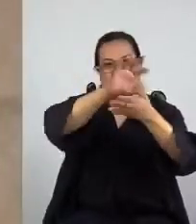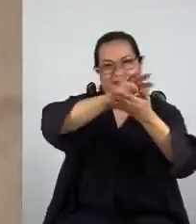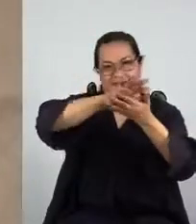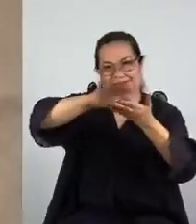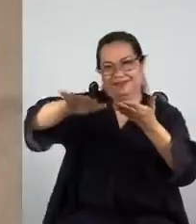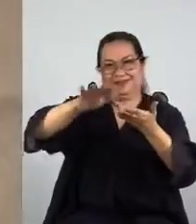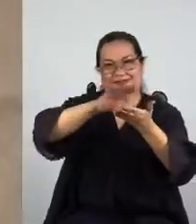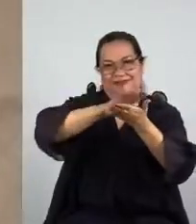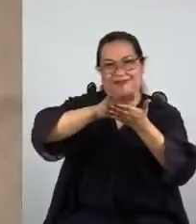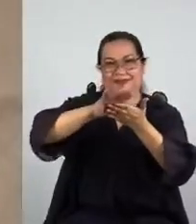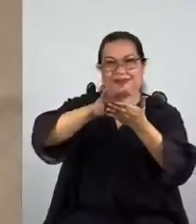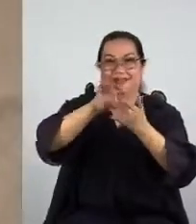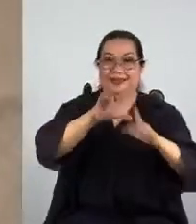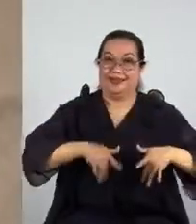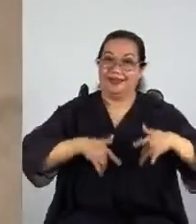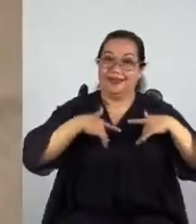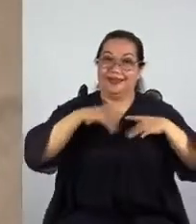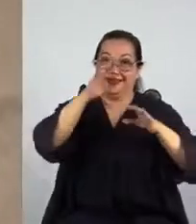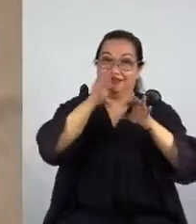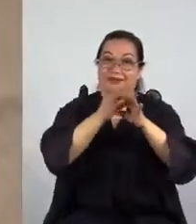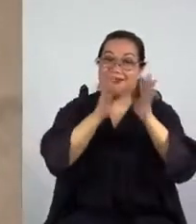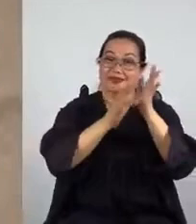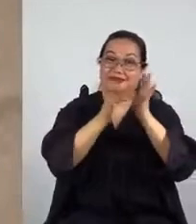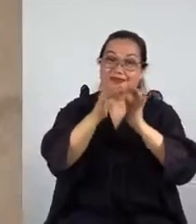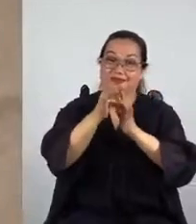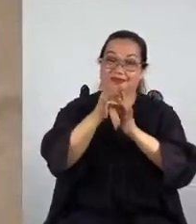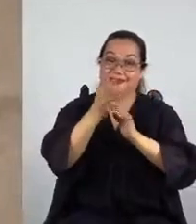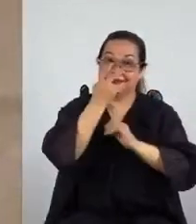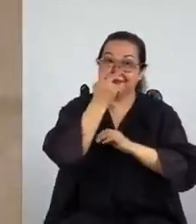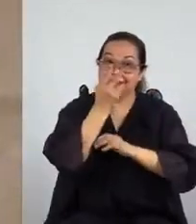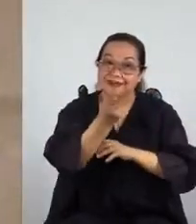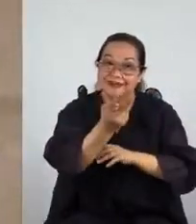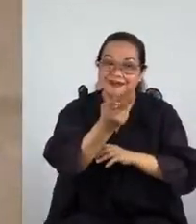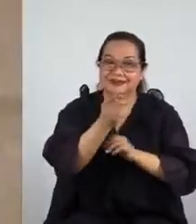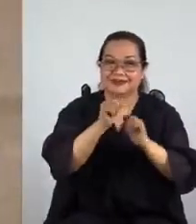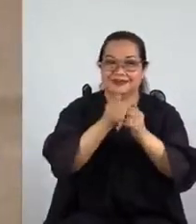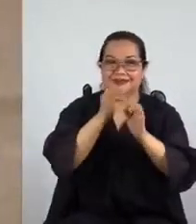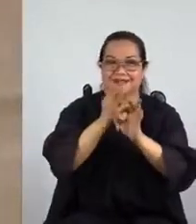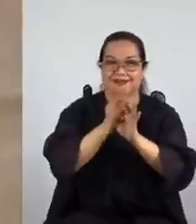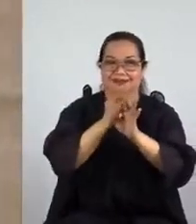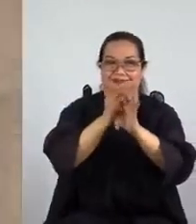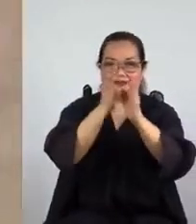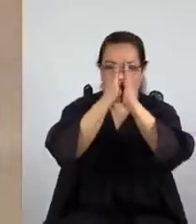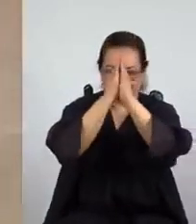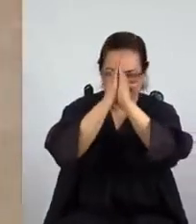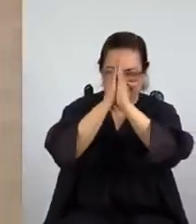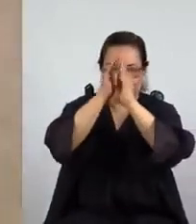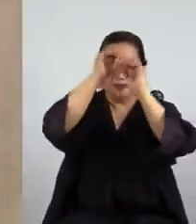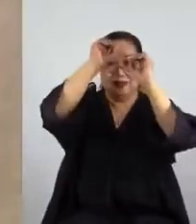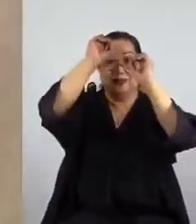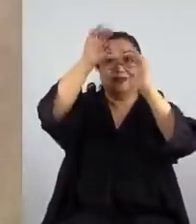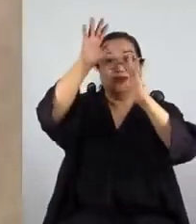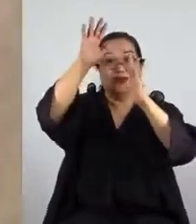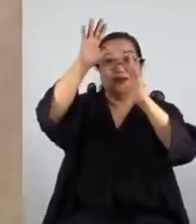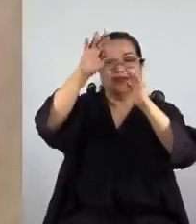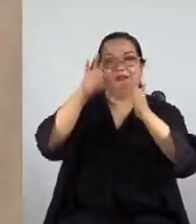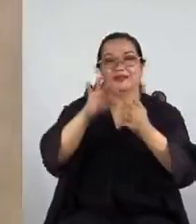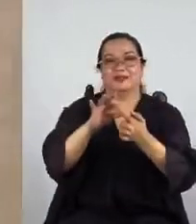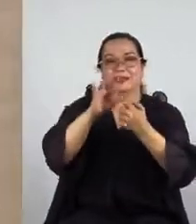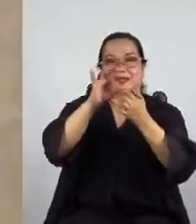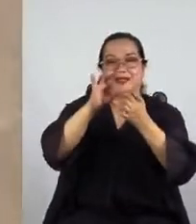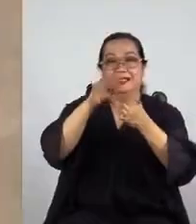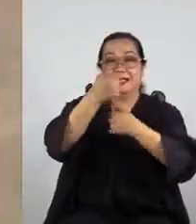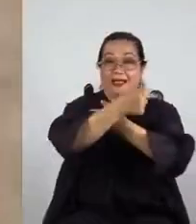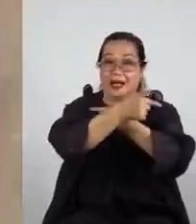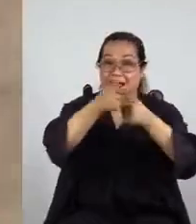You know, the life of faith of Jesus was also seen by how faithfully he prayed to the Father, especially in